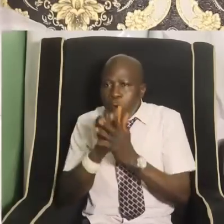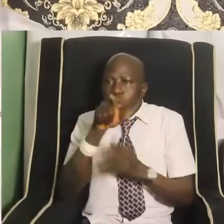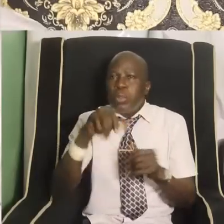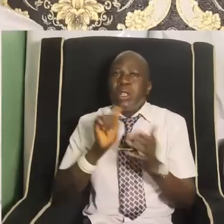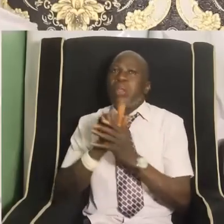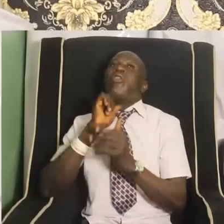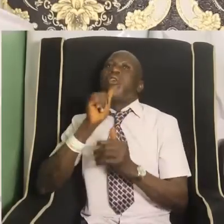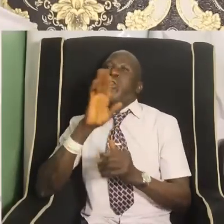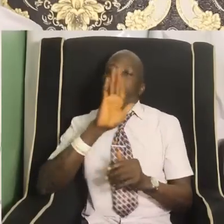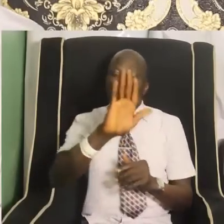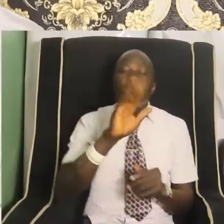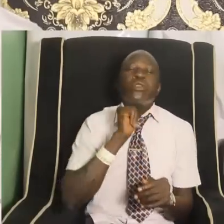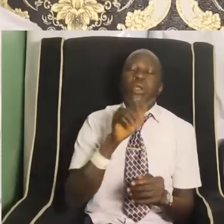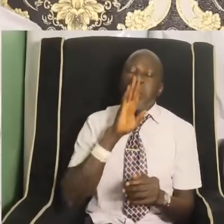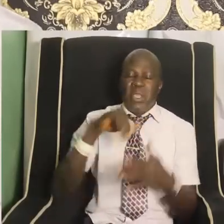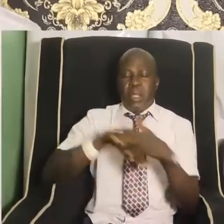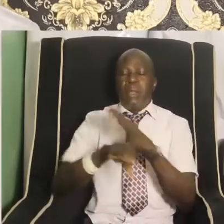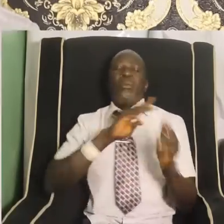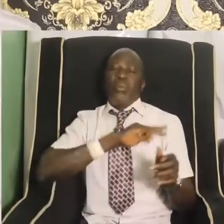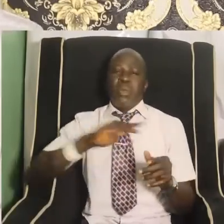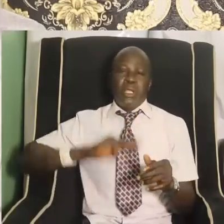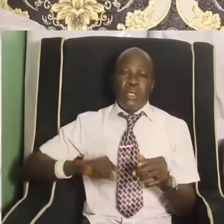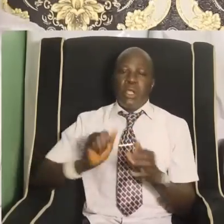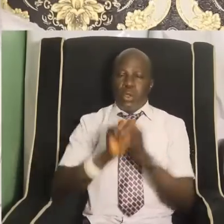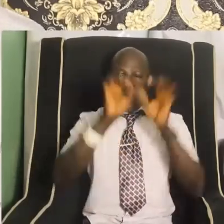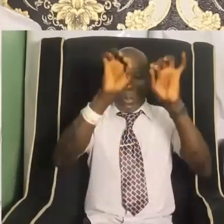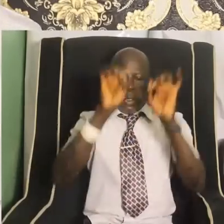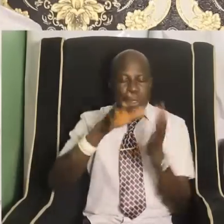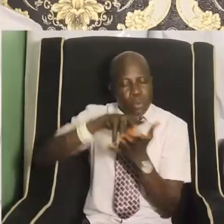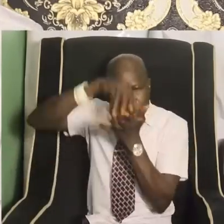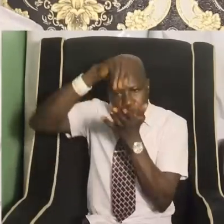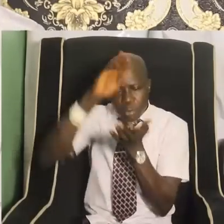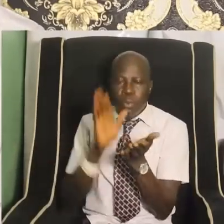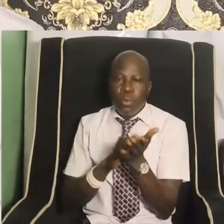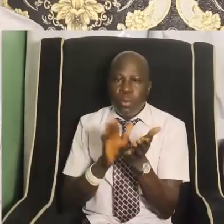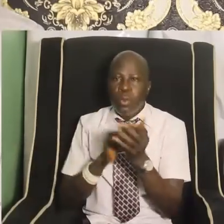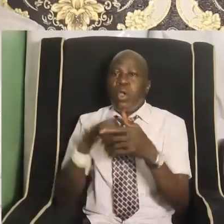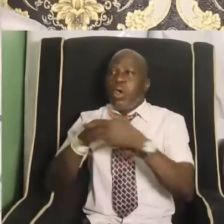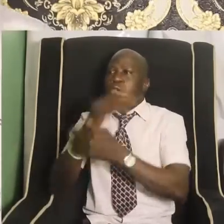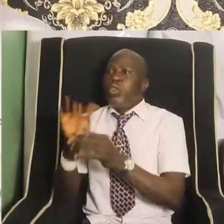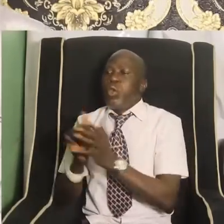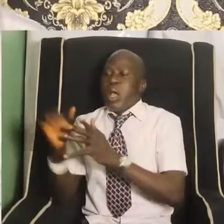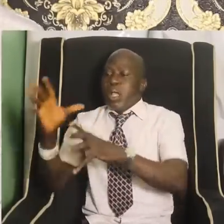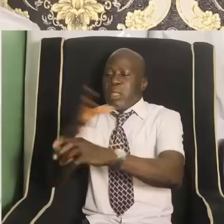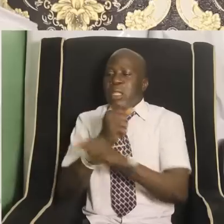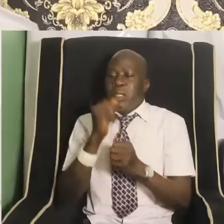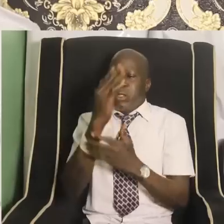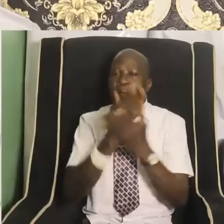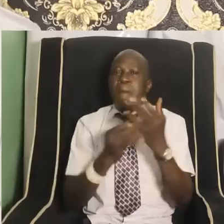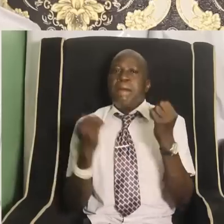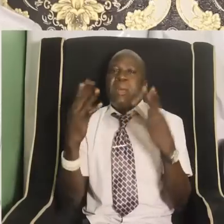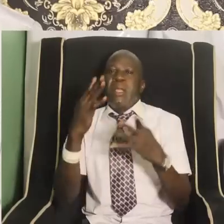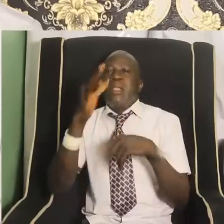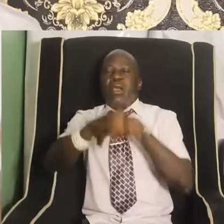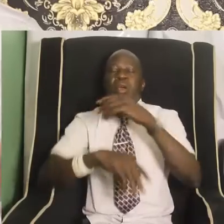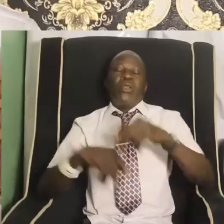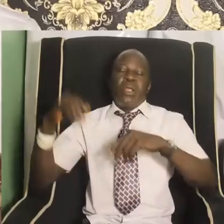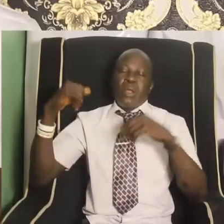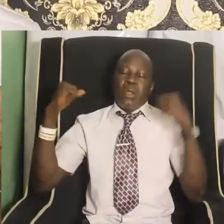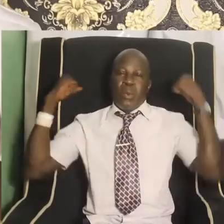Yours may not be a ministry. You will have gone to school. You will have taken a lot